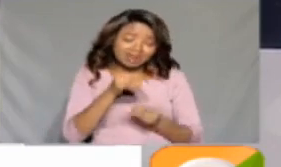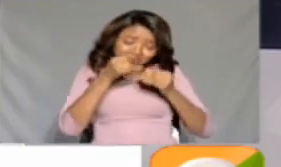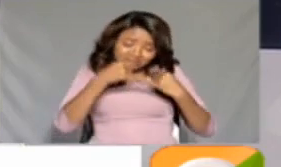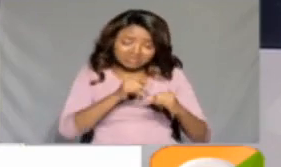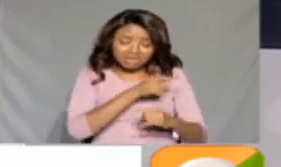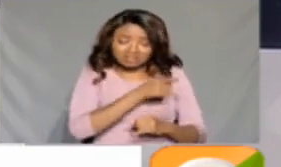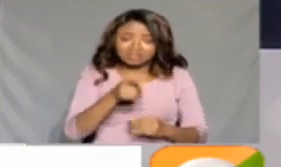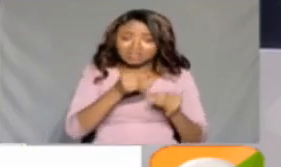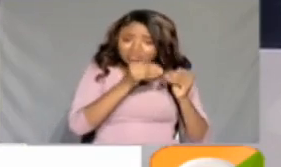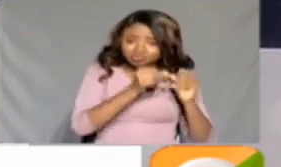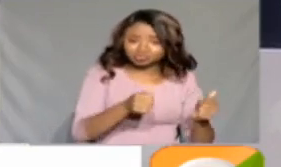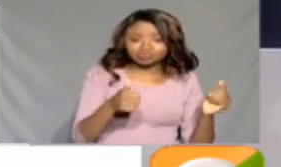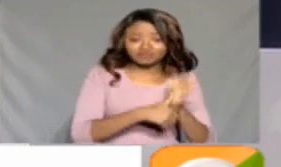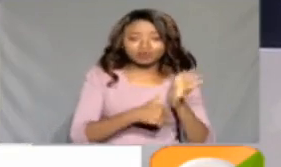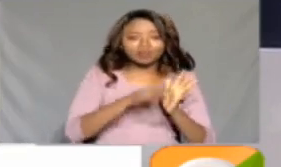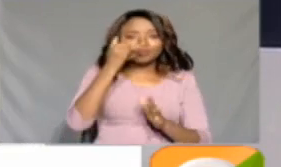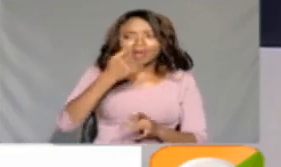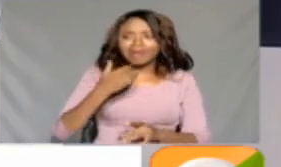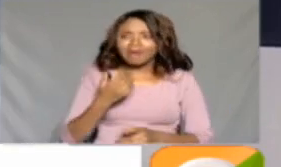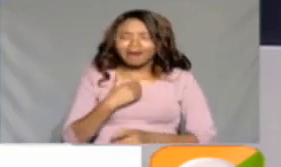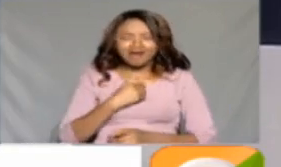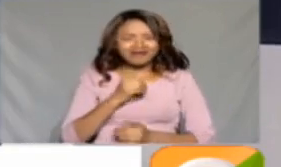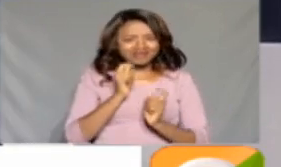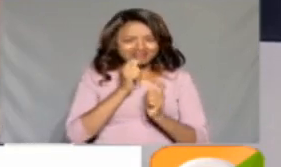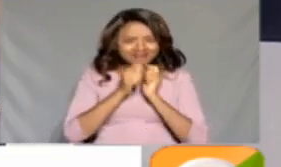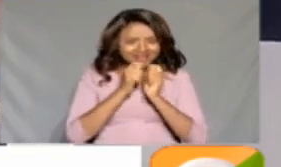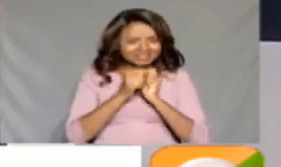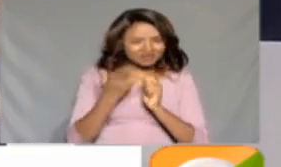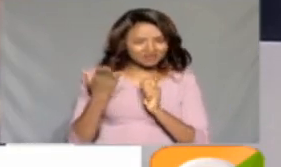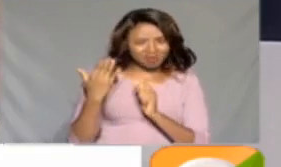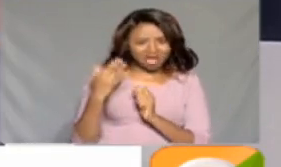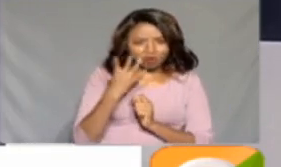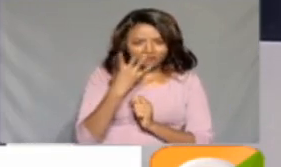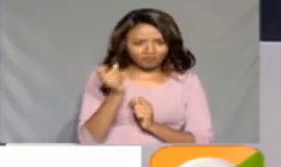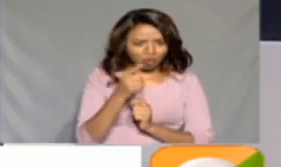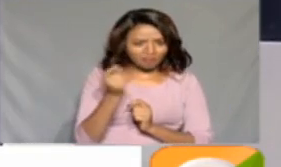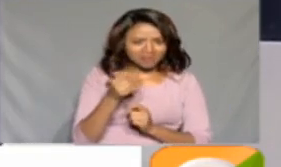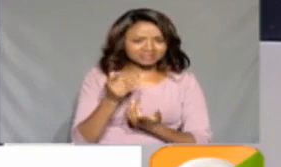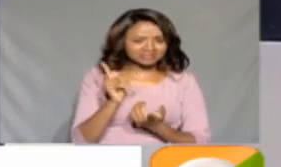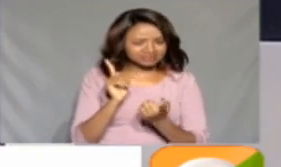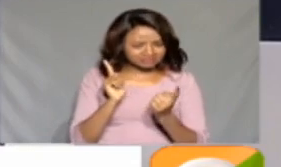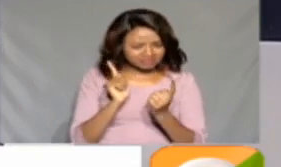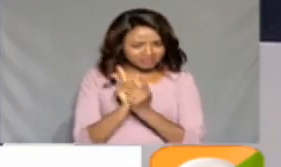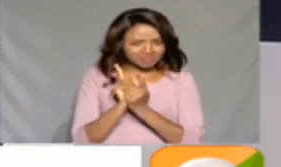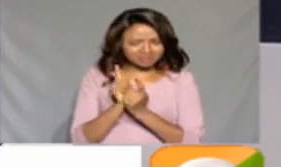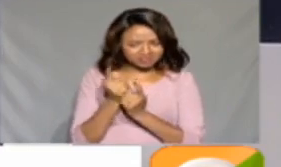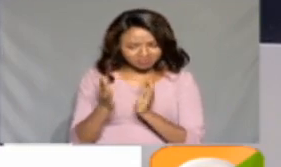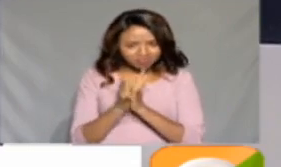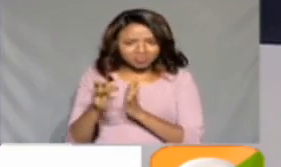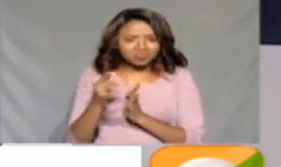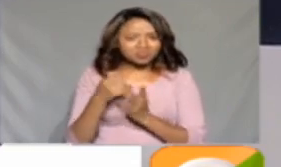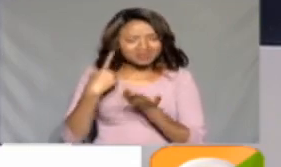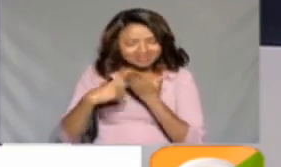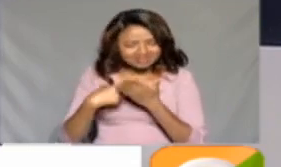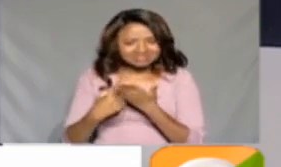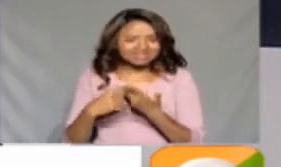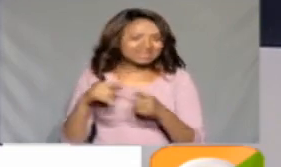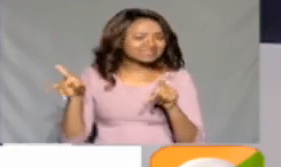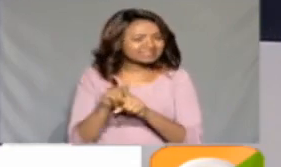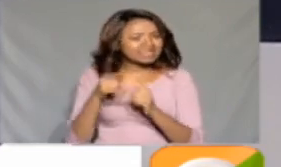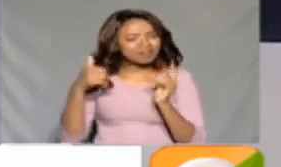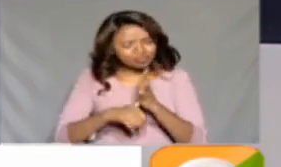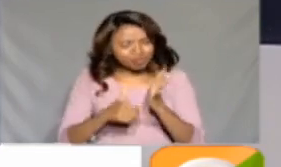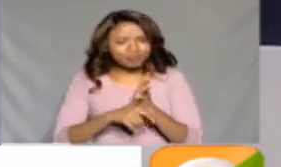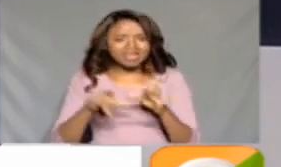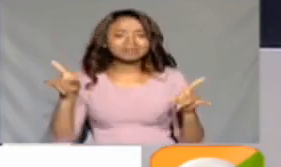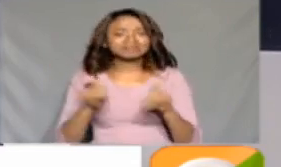resolve this mess? Because I was here with you. I think we had an interview here about 4 months ago when there were the same problems, same concerns, people